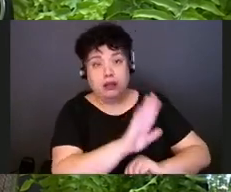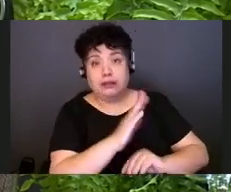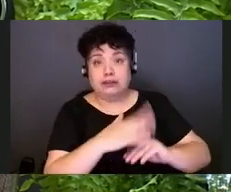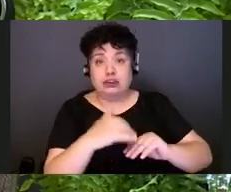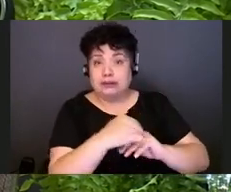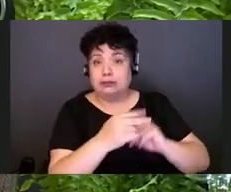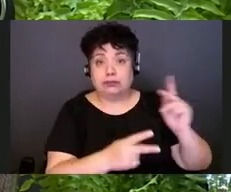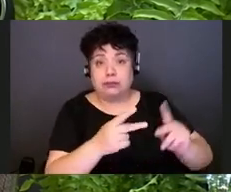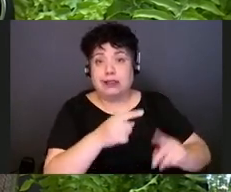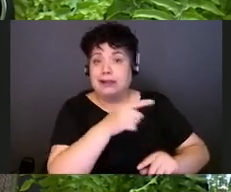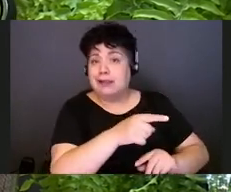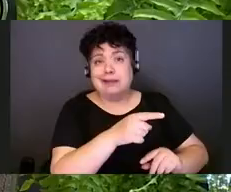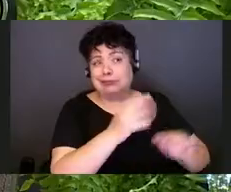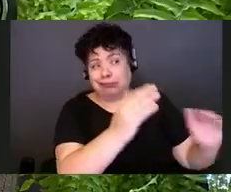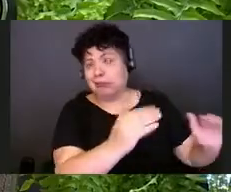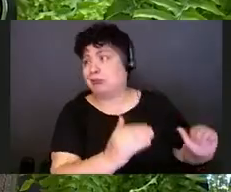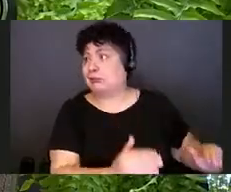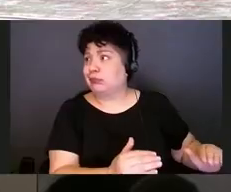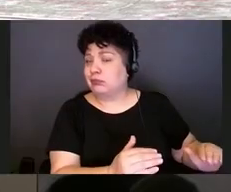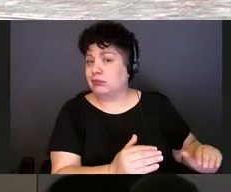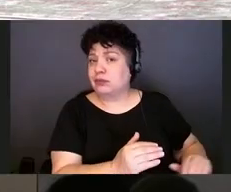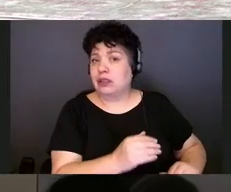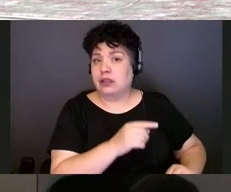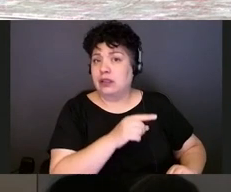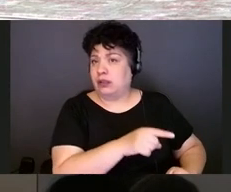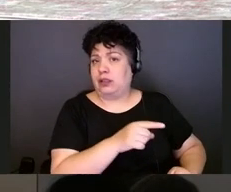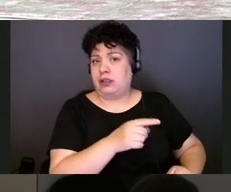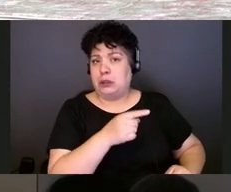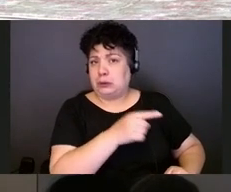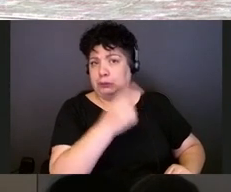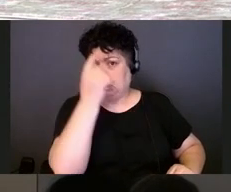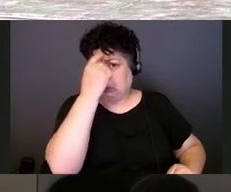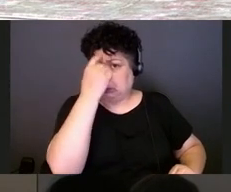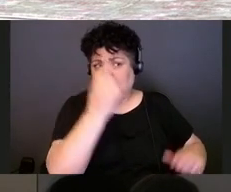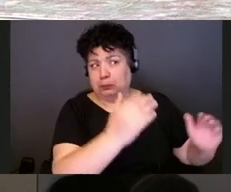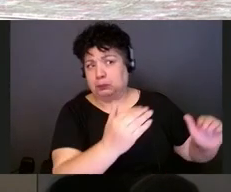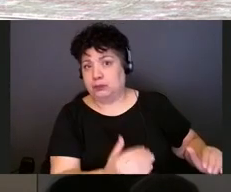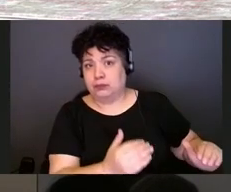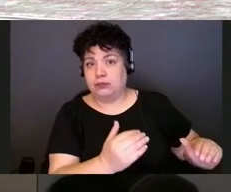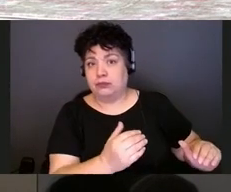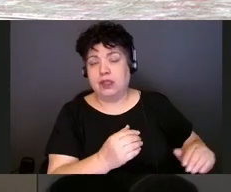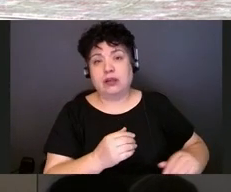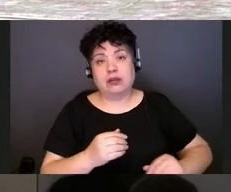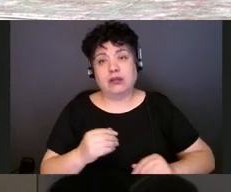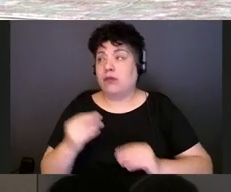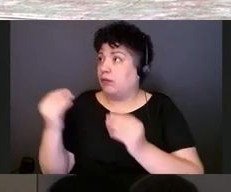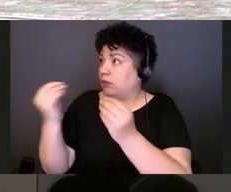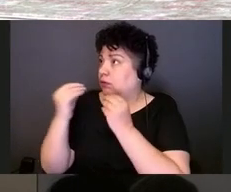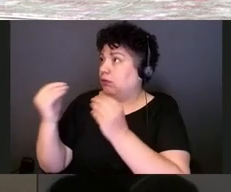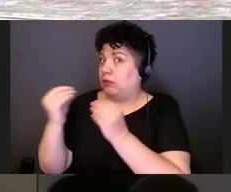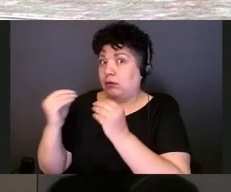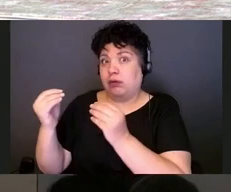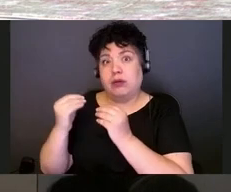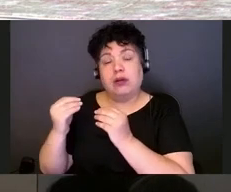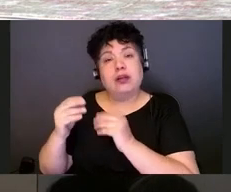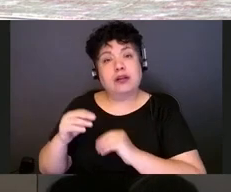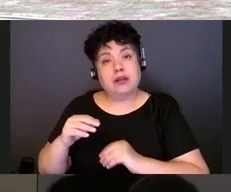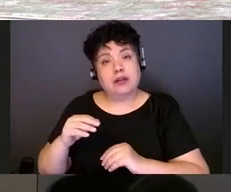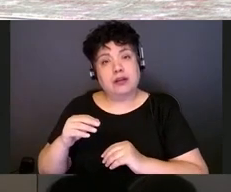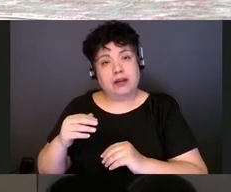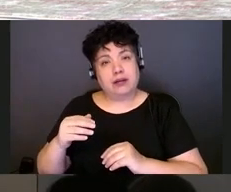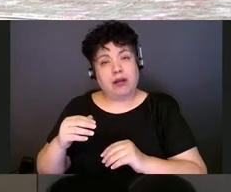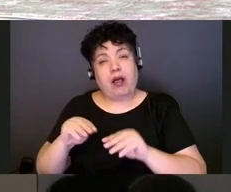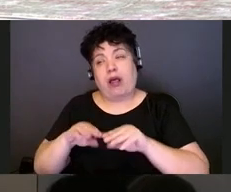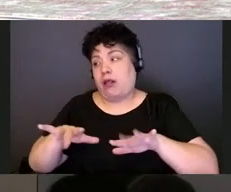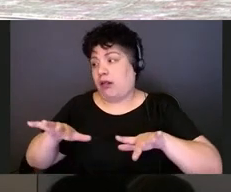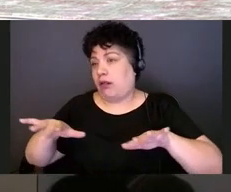not bright, you know, didn't understand anything. So this was what created so much hate